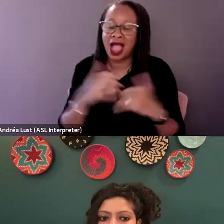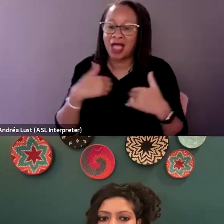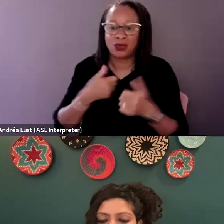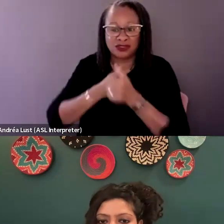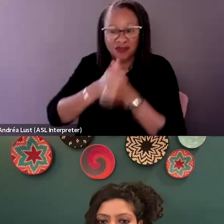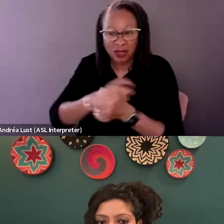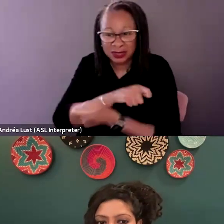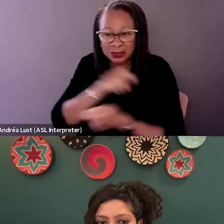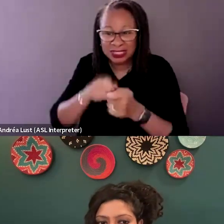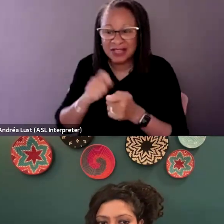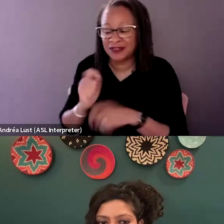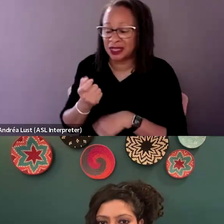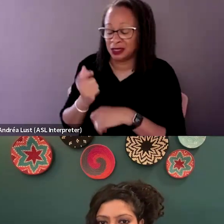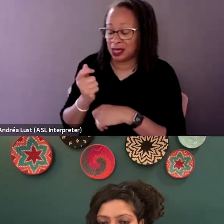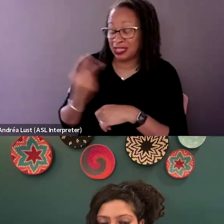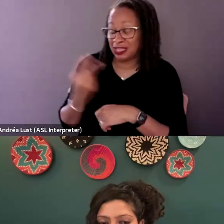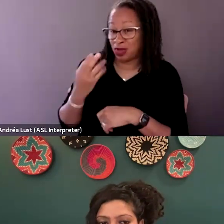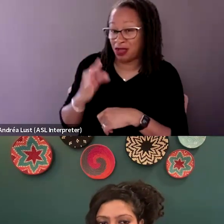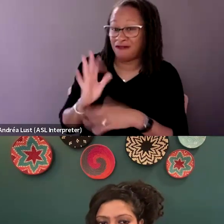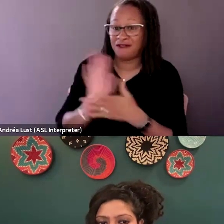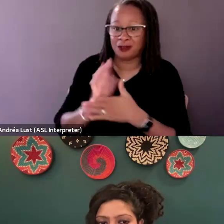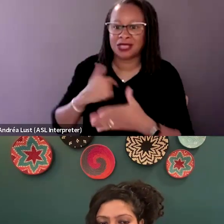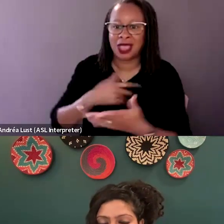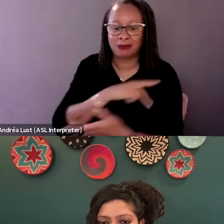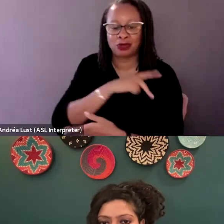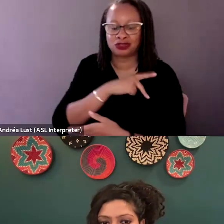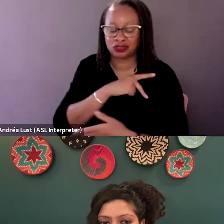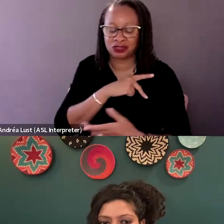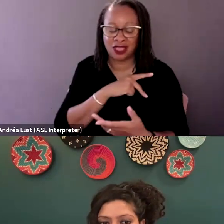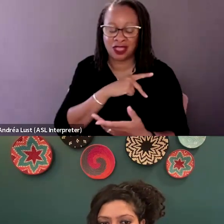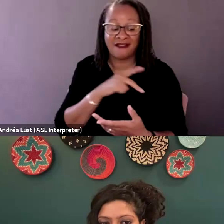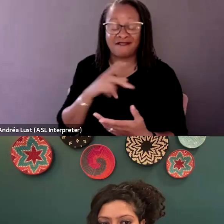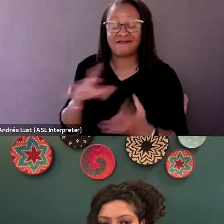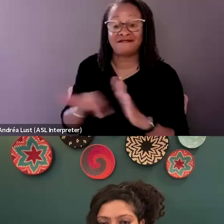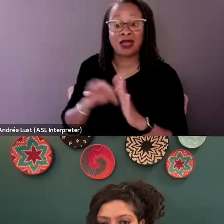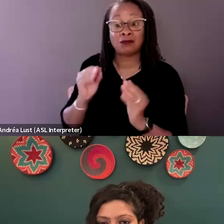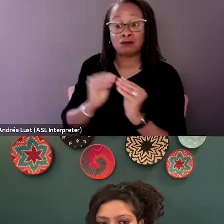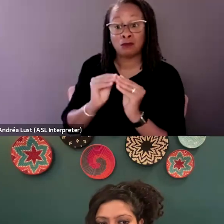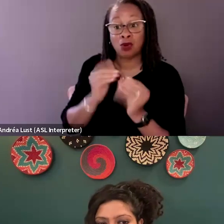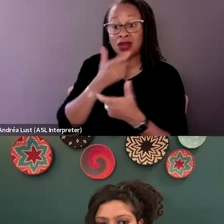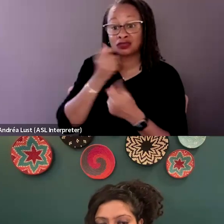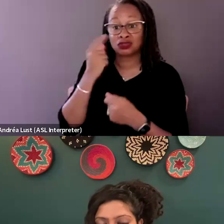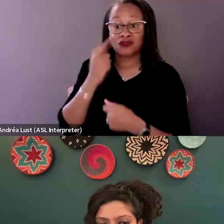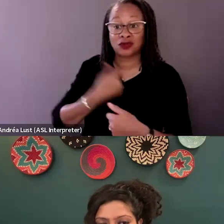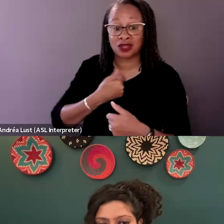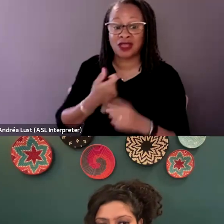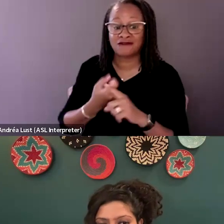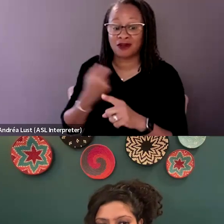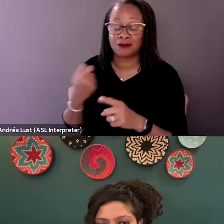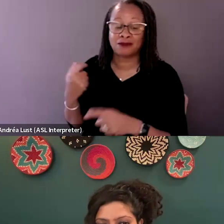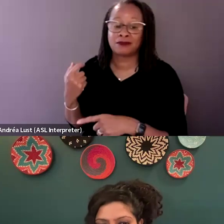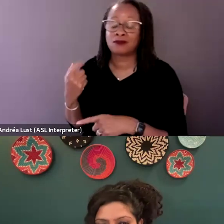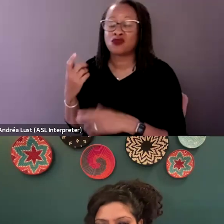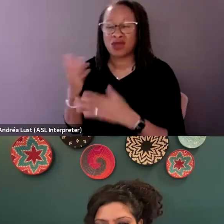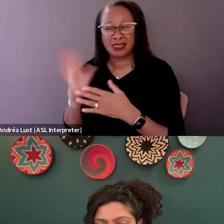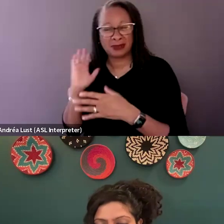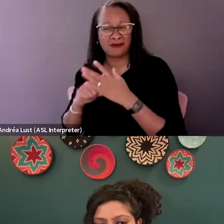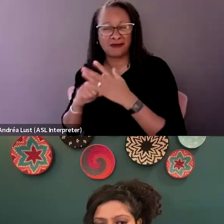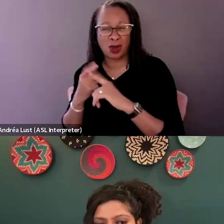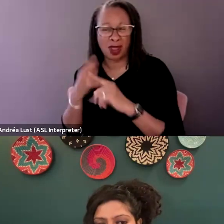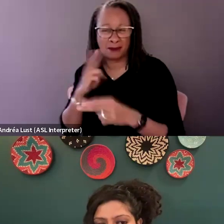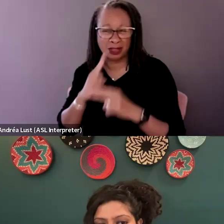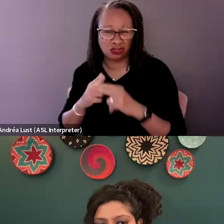and just to add on to that earlier point, the thing is that very often I might feel more resonant with a German cinematographer than I might feel with certain Indian